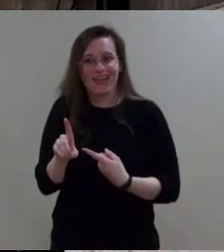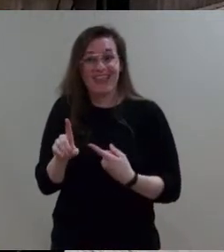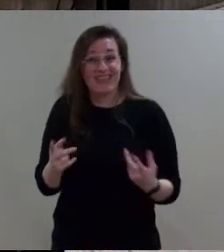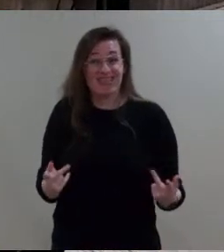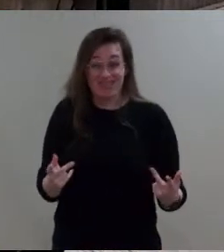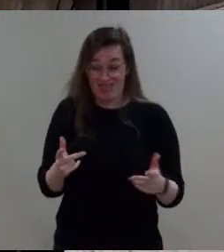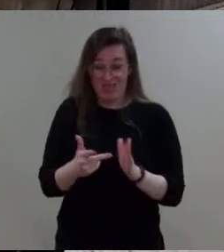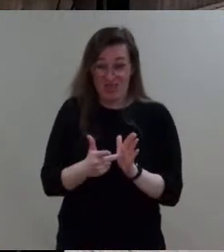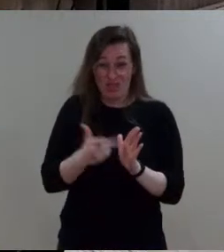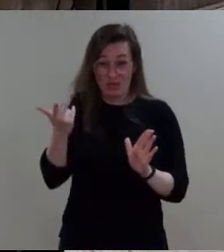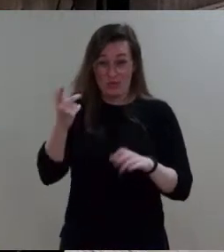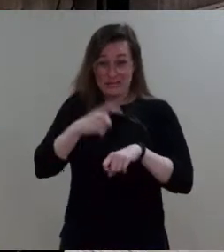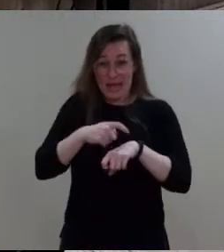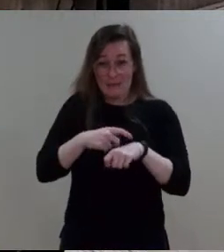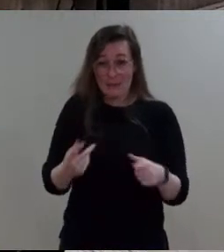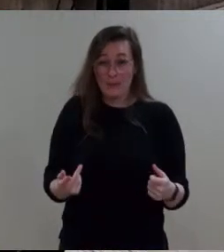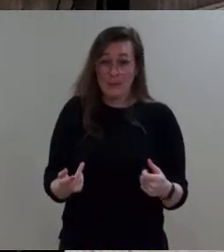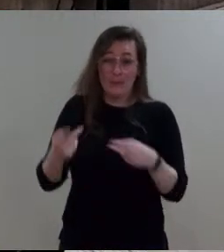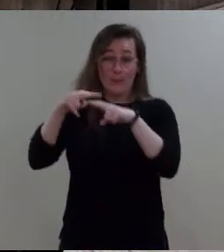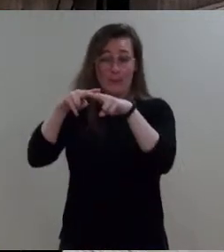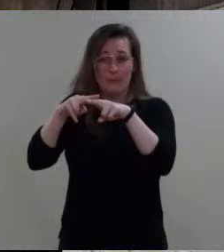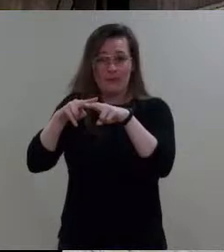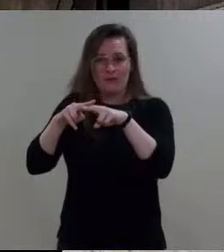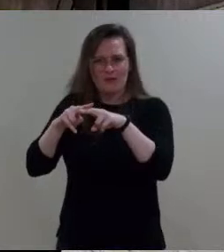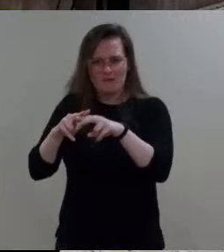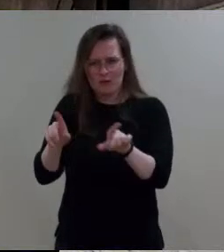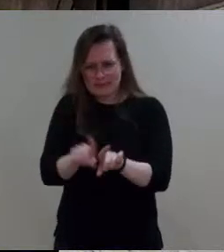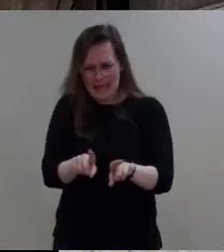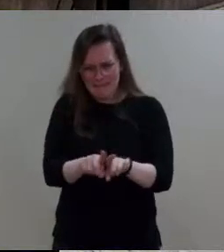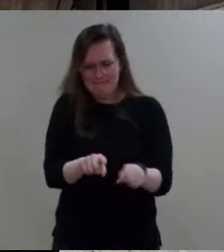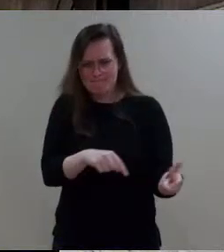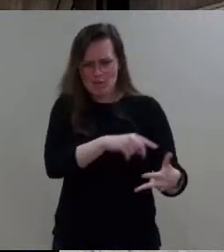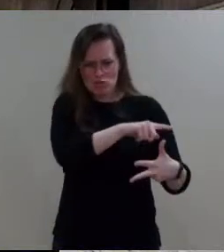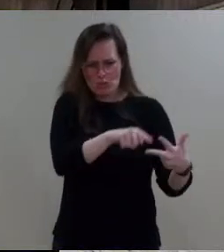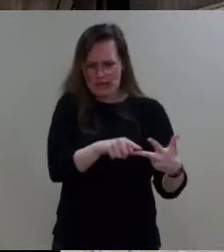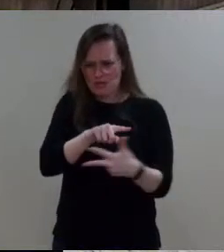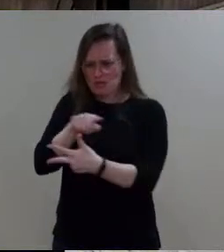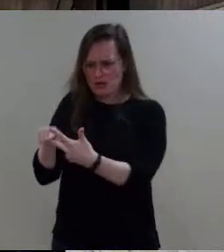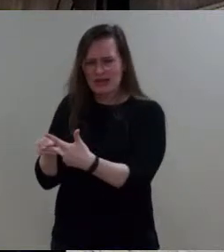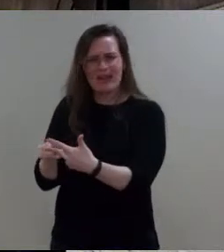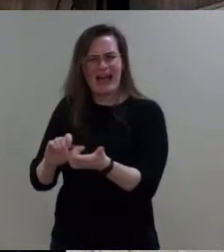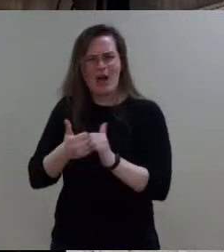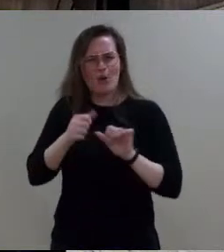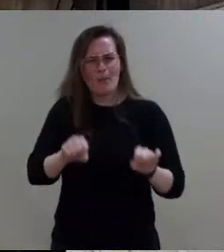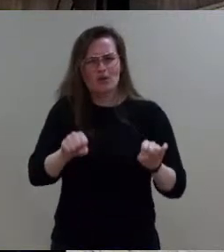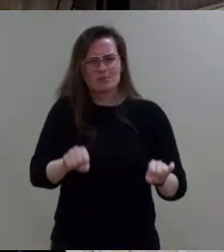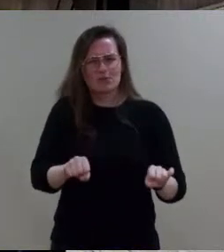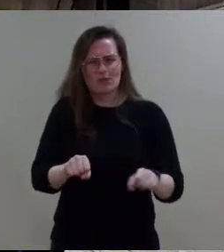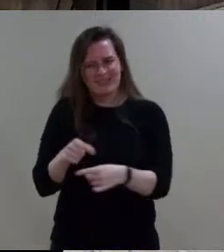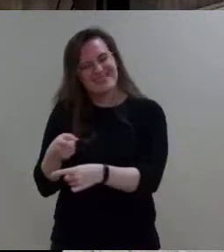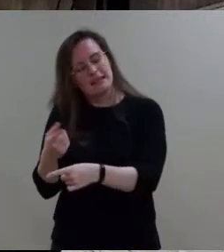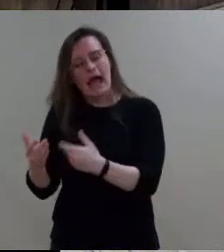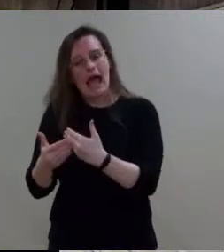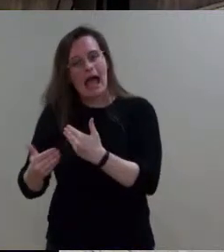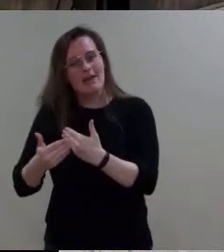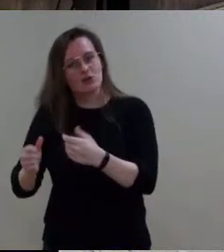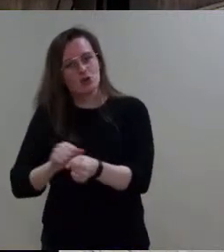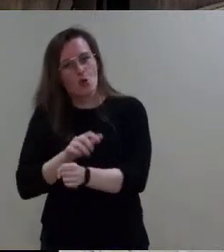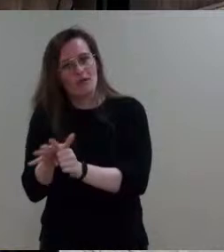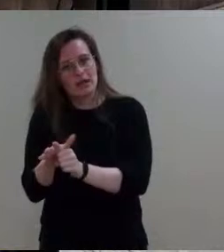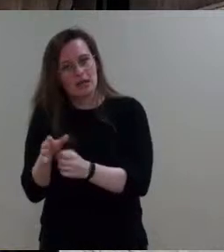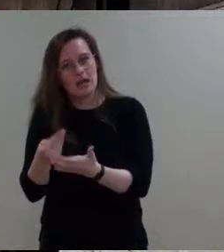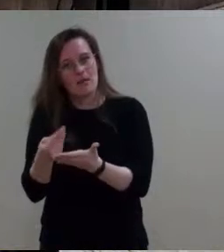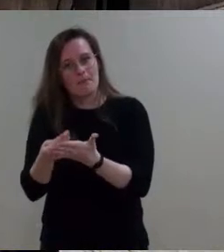amount 2 years gone. How is that possible, other than the fact that we were dealing with after COVID and the crazy